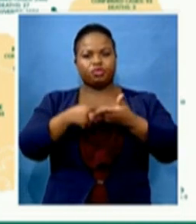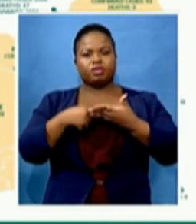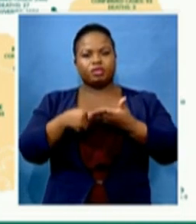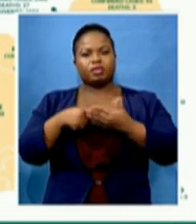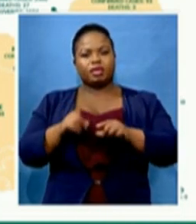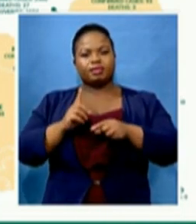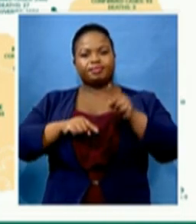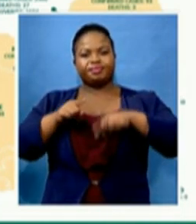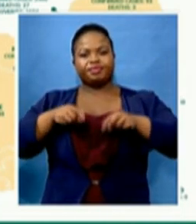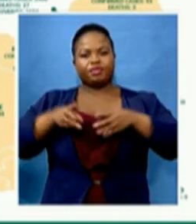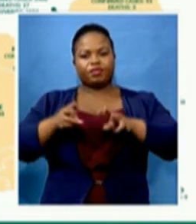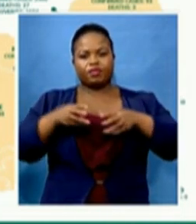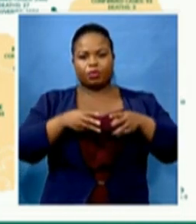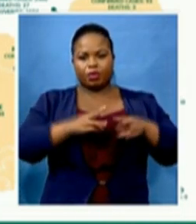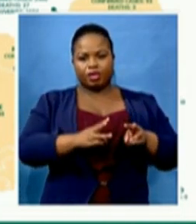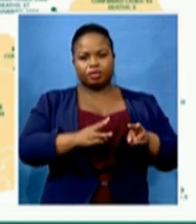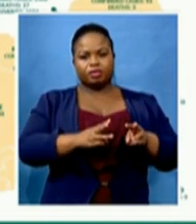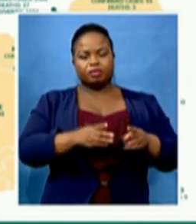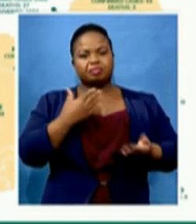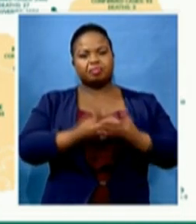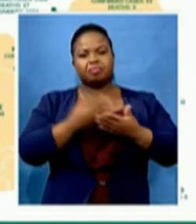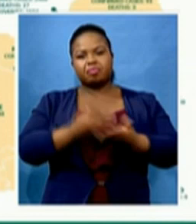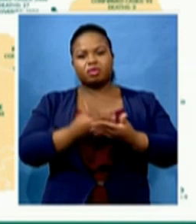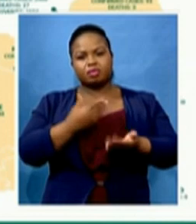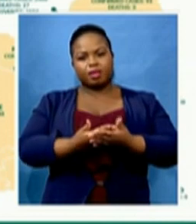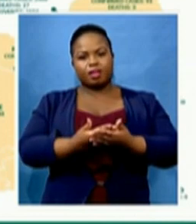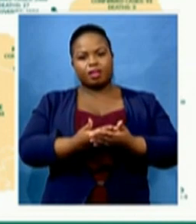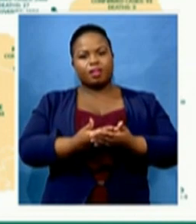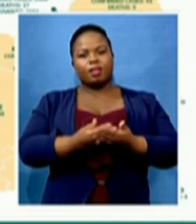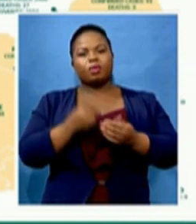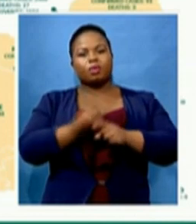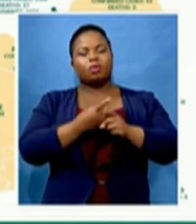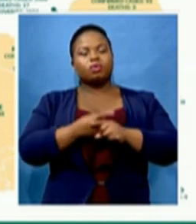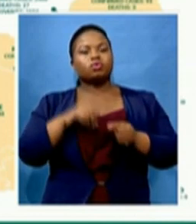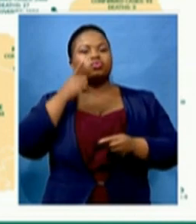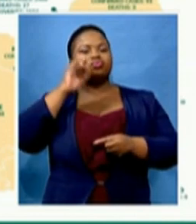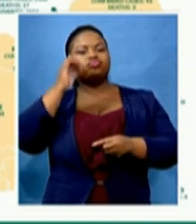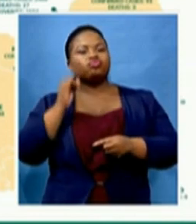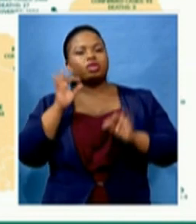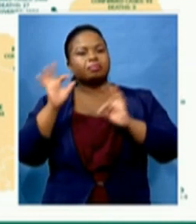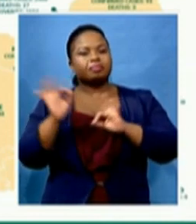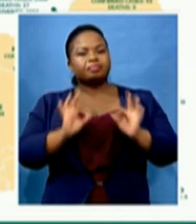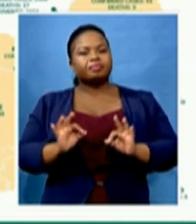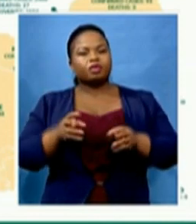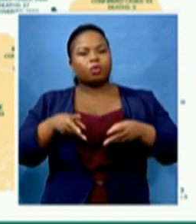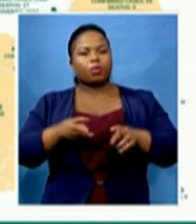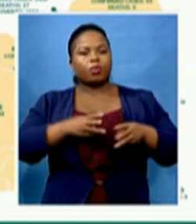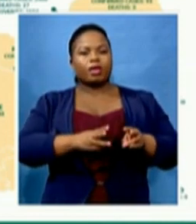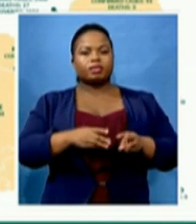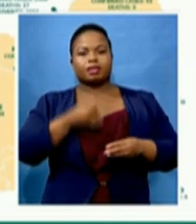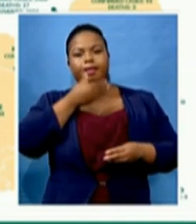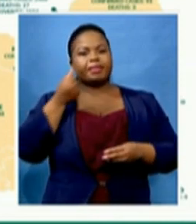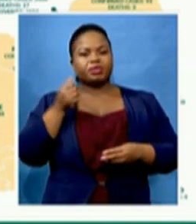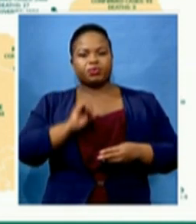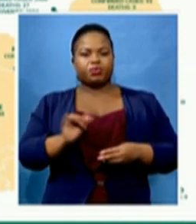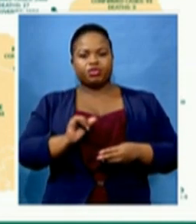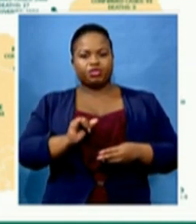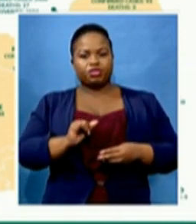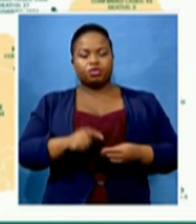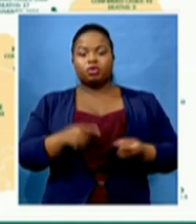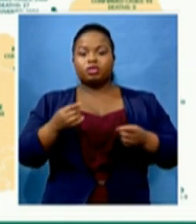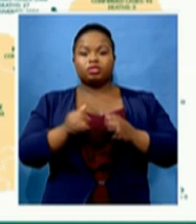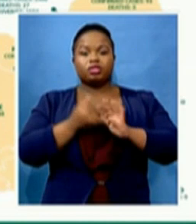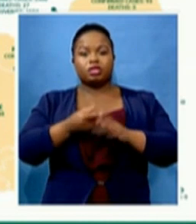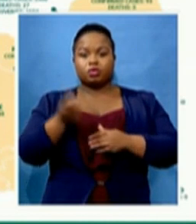possibilities and to validate and refine models, not just the models that I'll be presenting, but groups models as